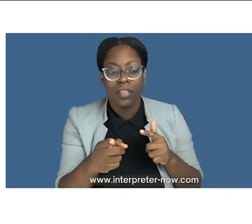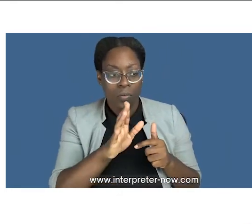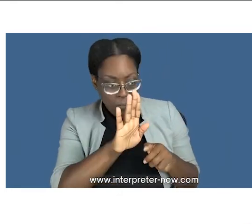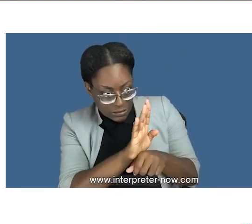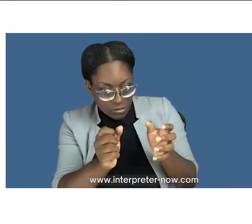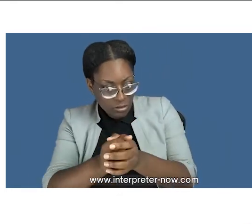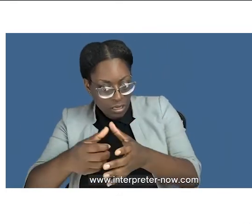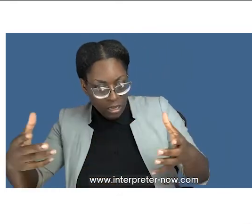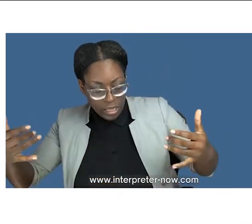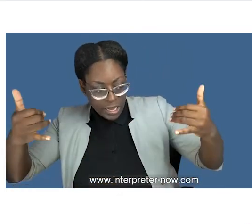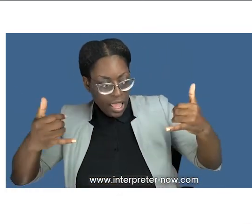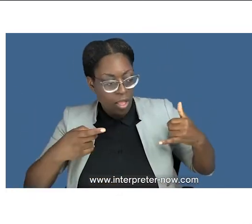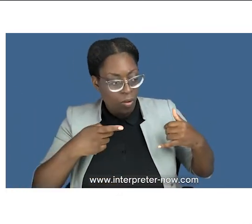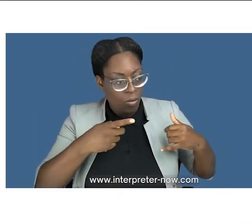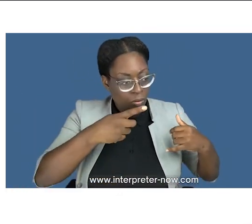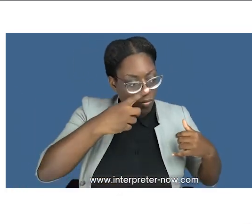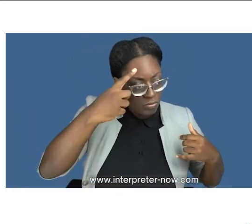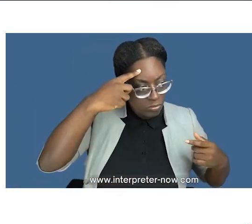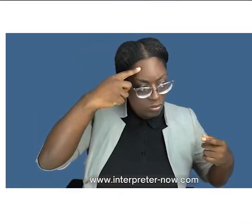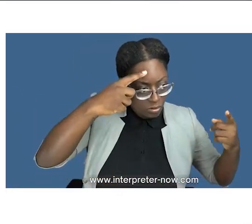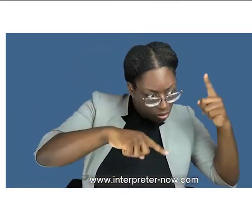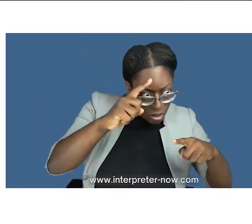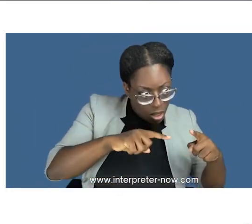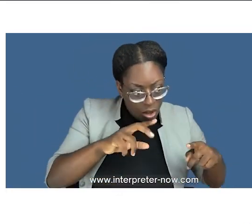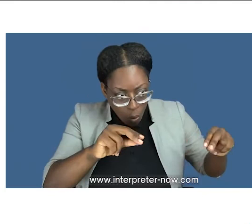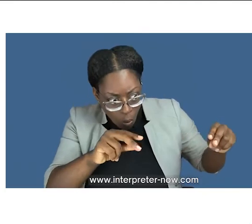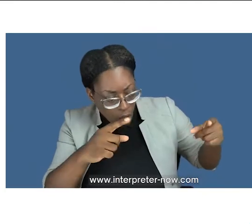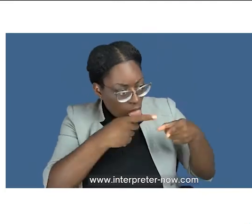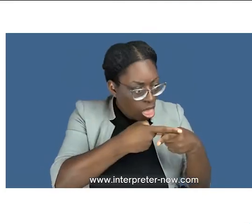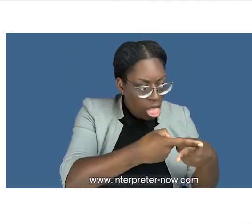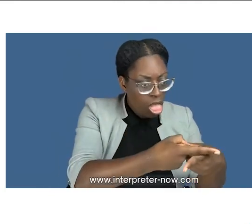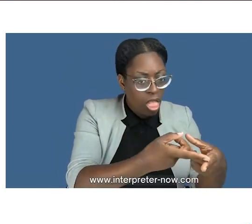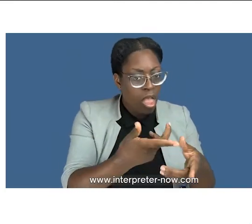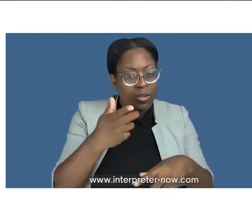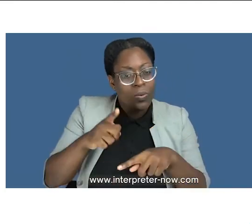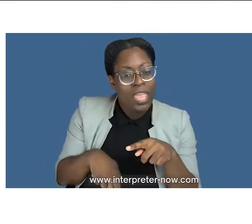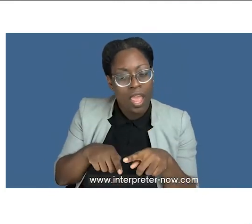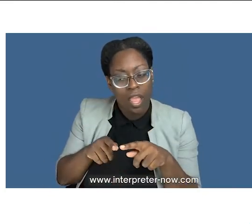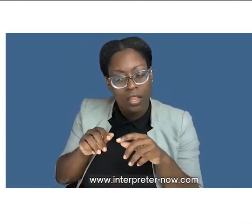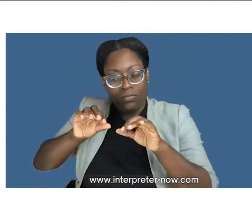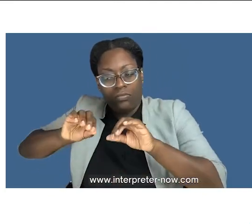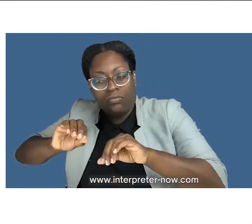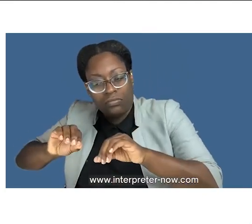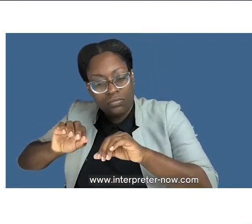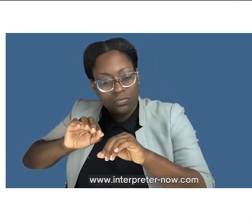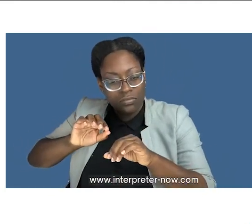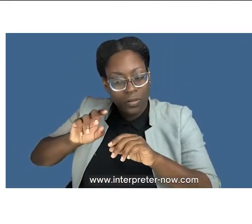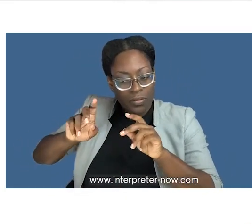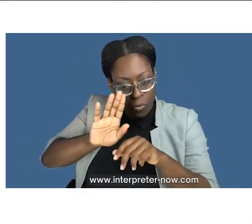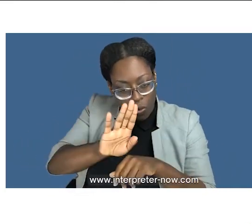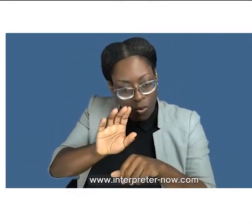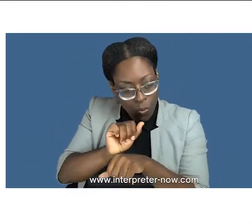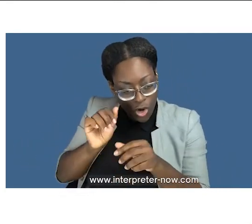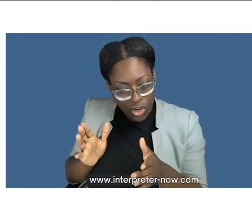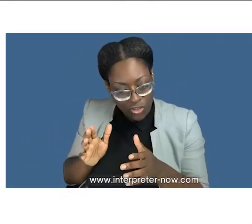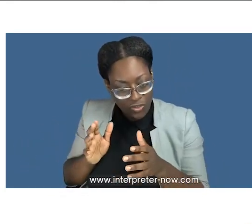want to continue to build upon that and develop some learning, because there's